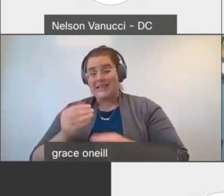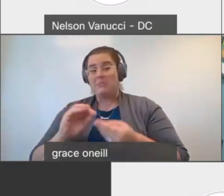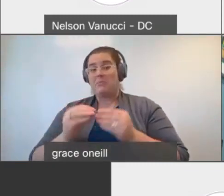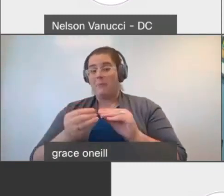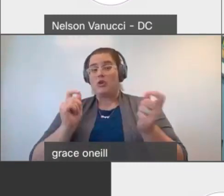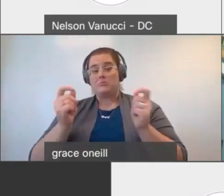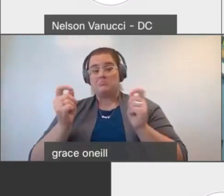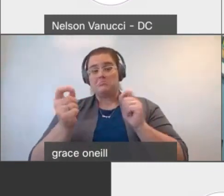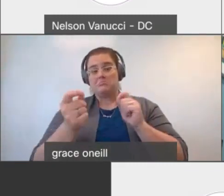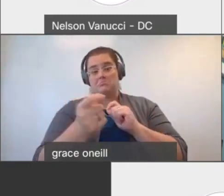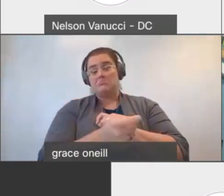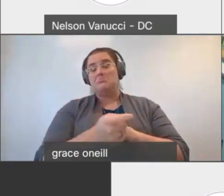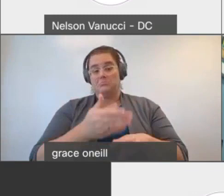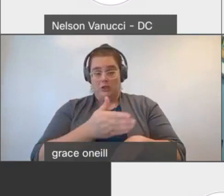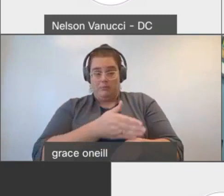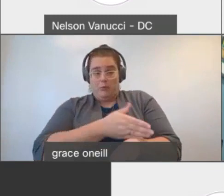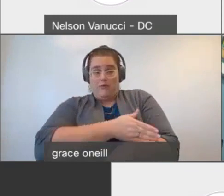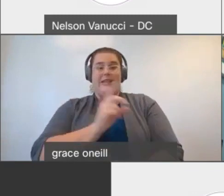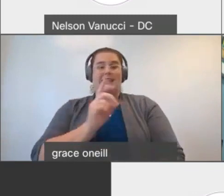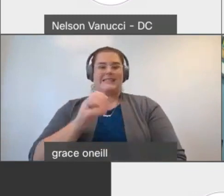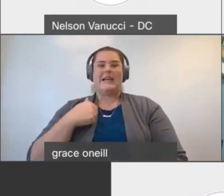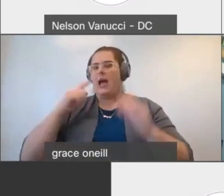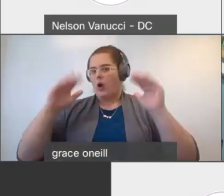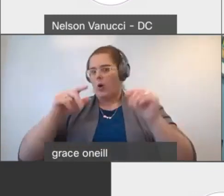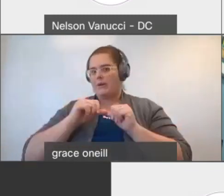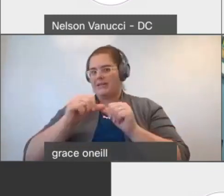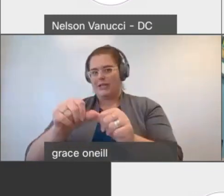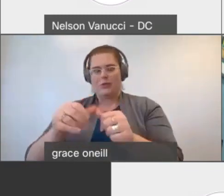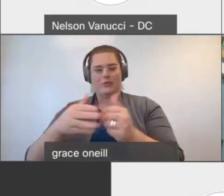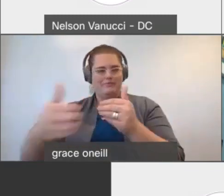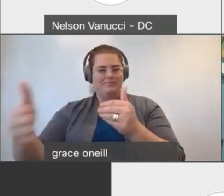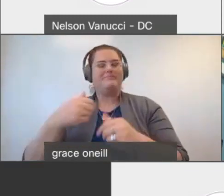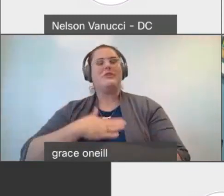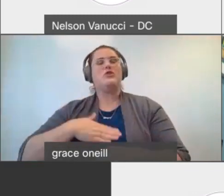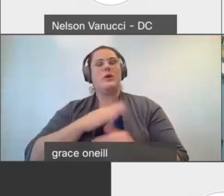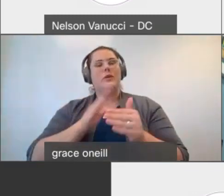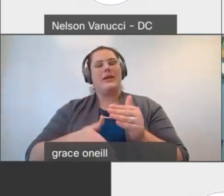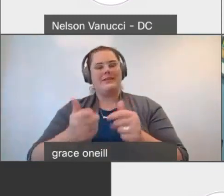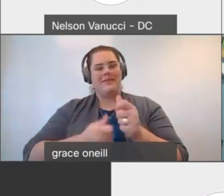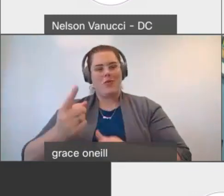DC a little bit, and I hope they continue in that direction. Have a good weekend, everyone.